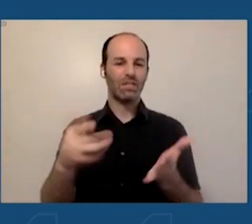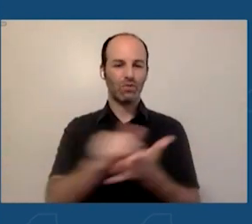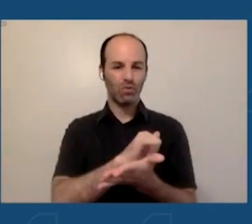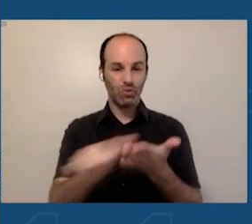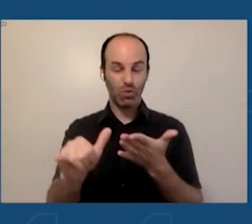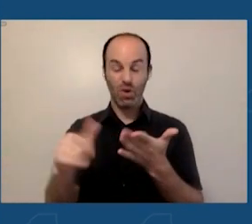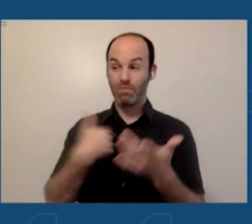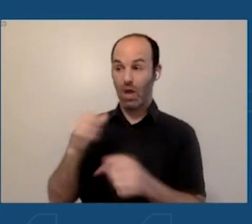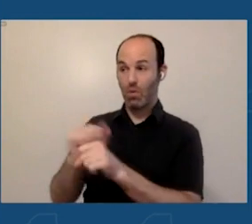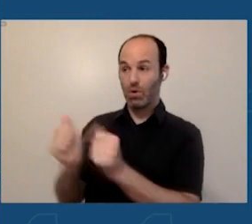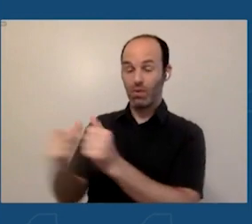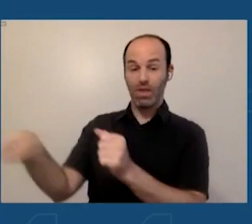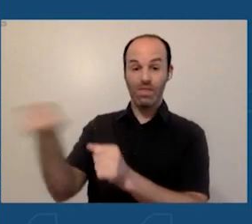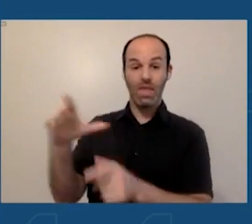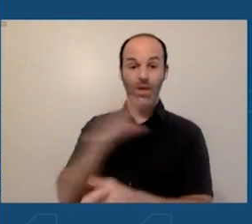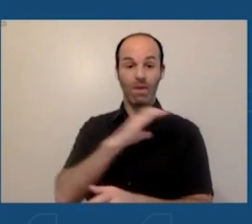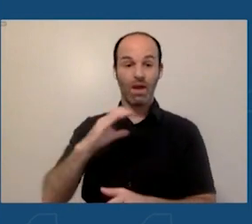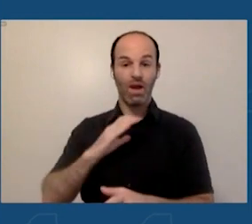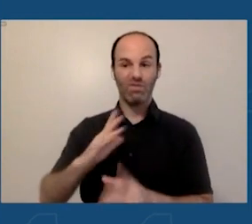over a decade ago, someone who